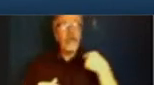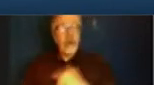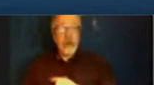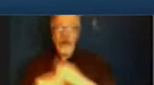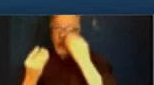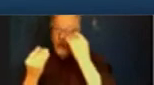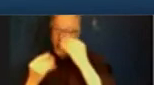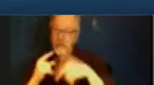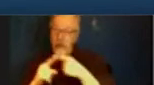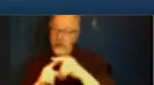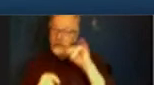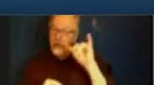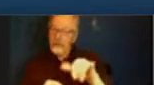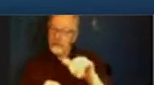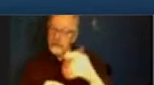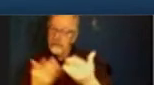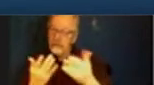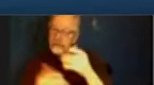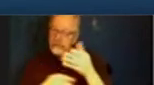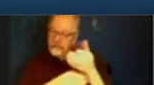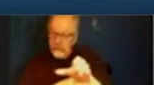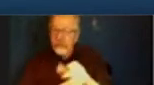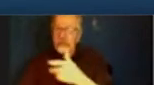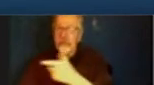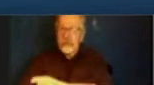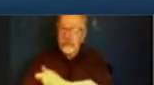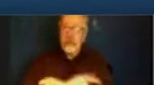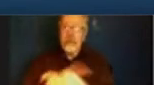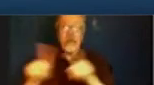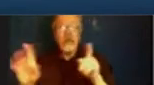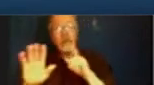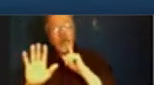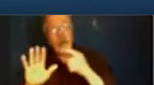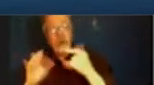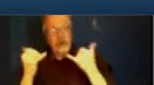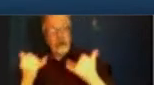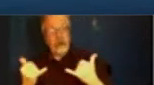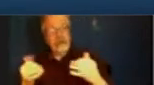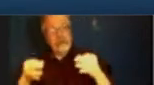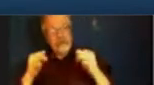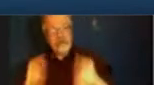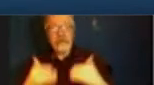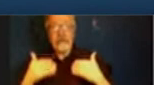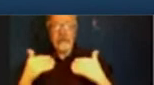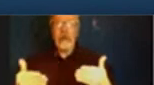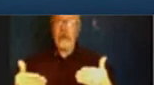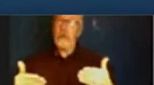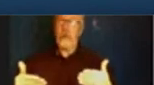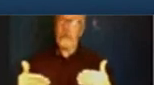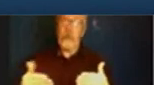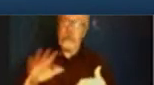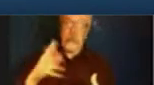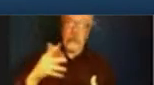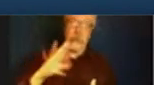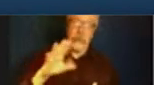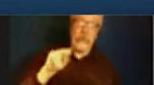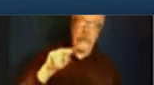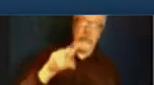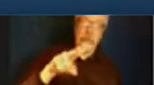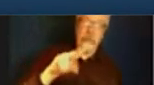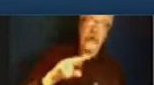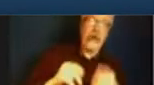There's nothing imminent to move in that direction. We just hope people will, as it's easier to